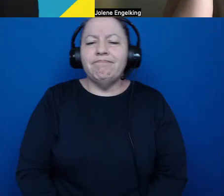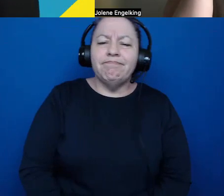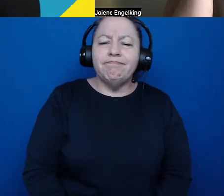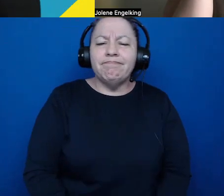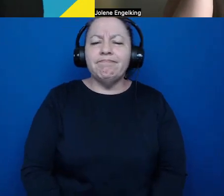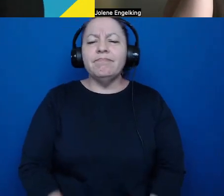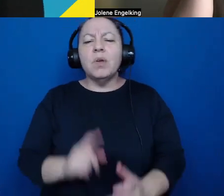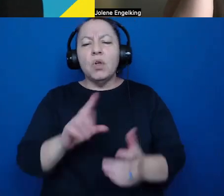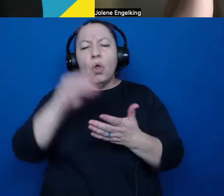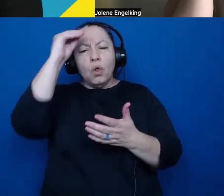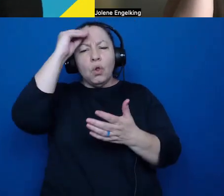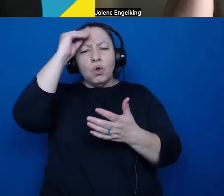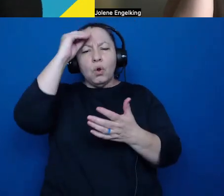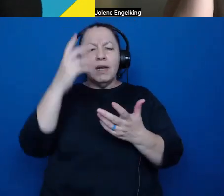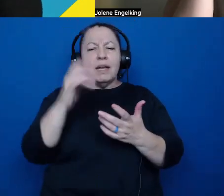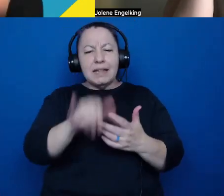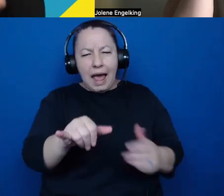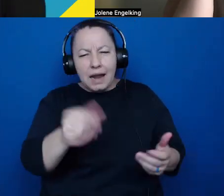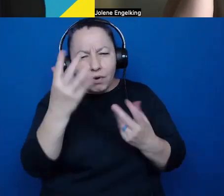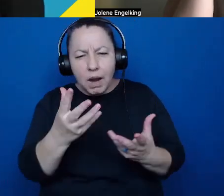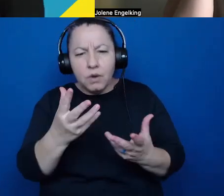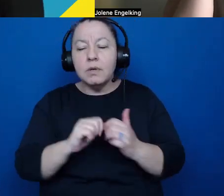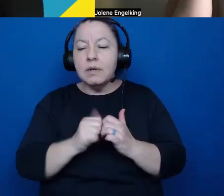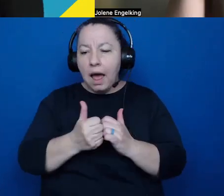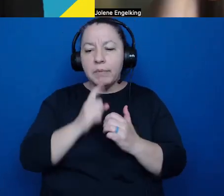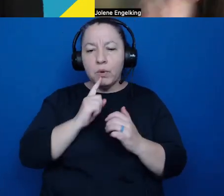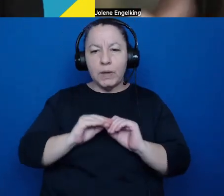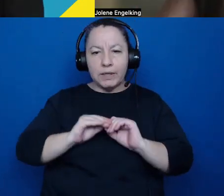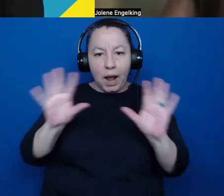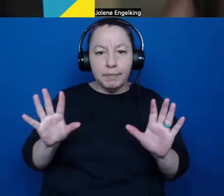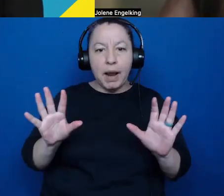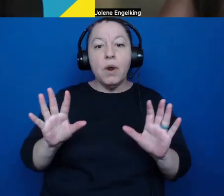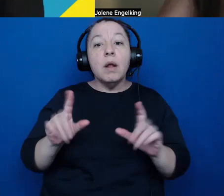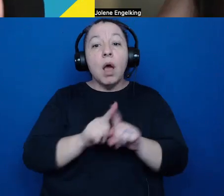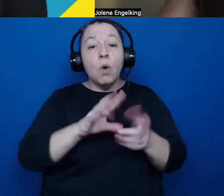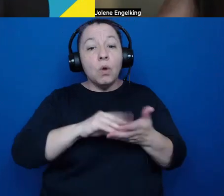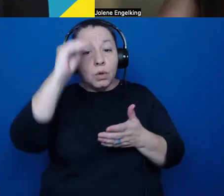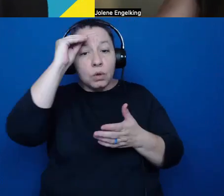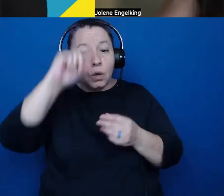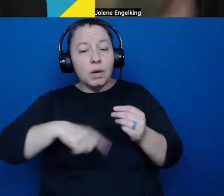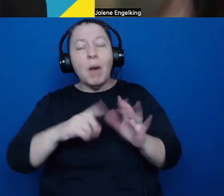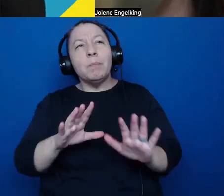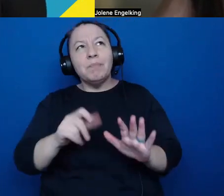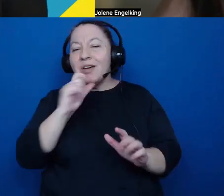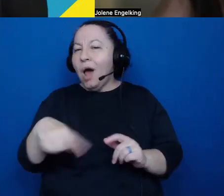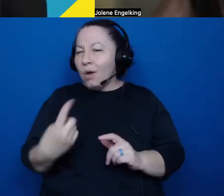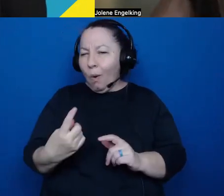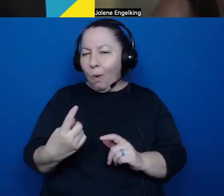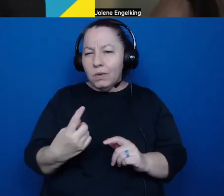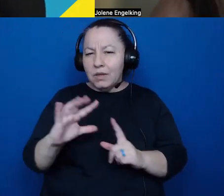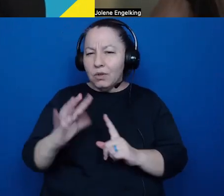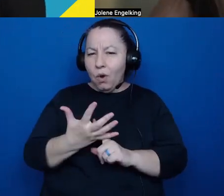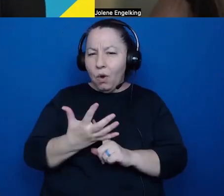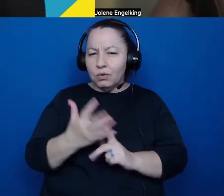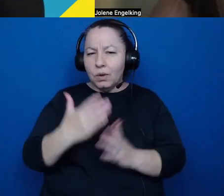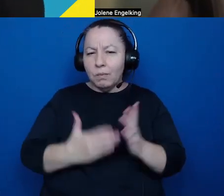to learn that, and how to be transparent, and also learn about not only the cultural side, but also